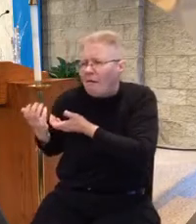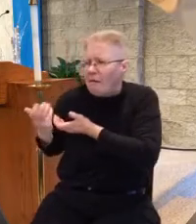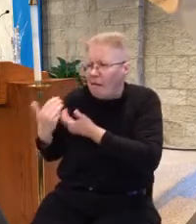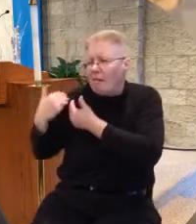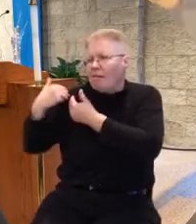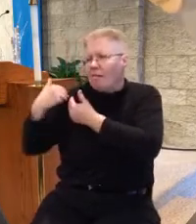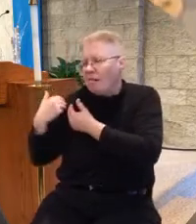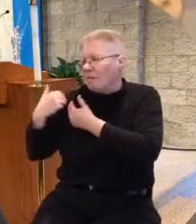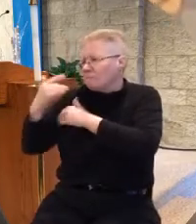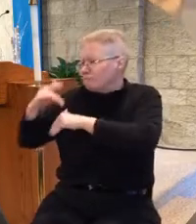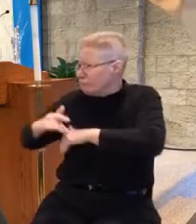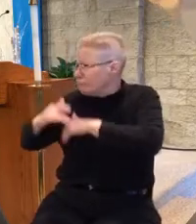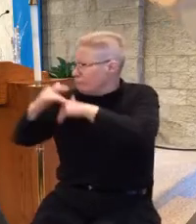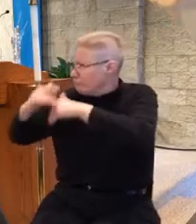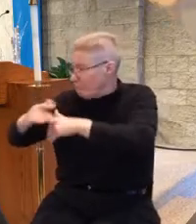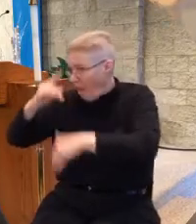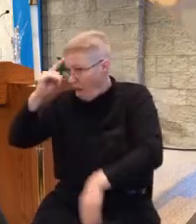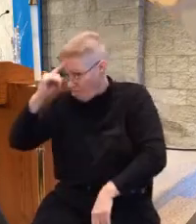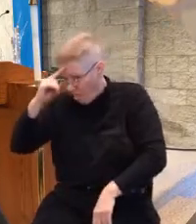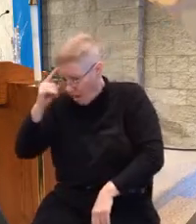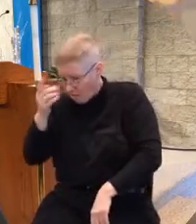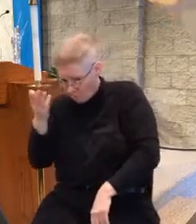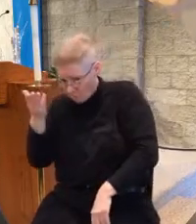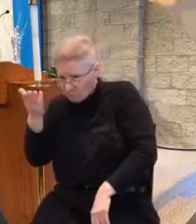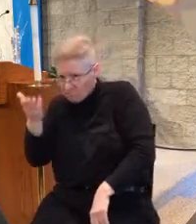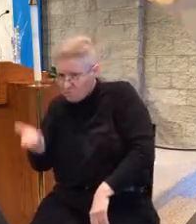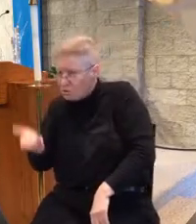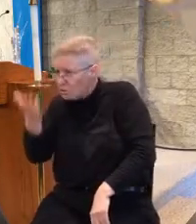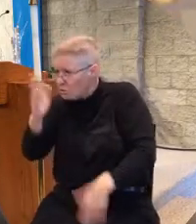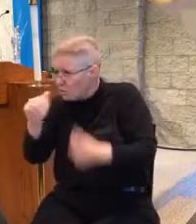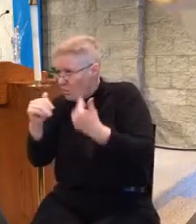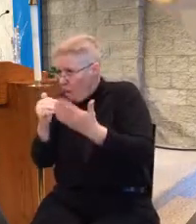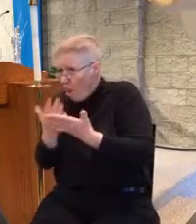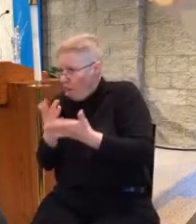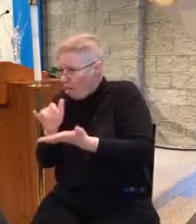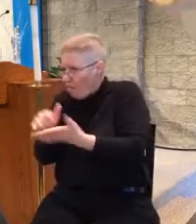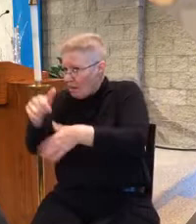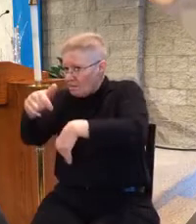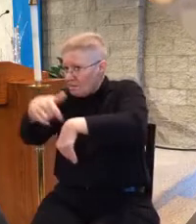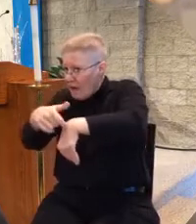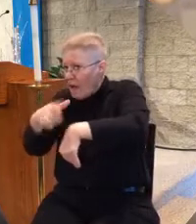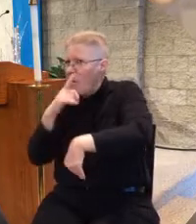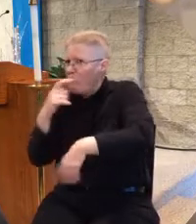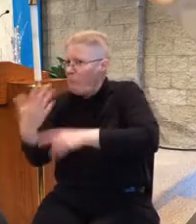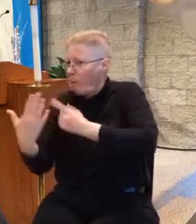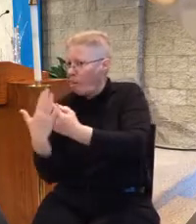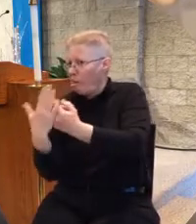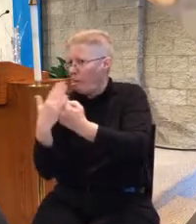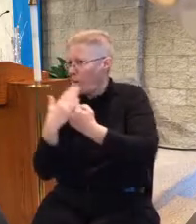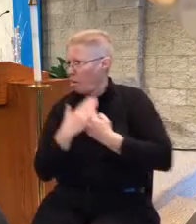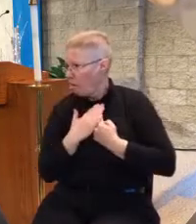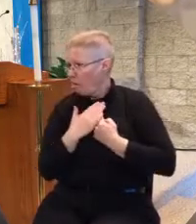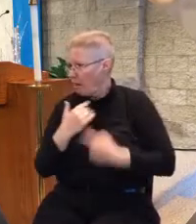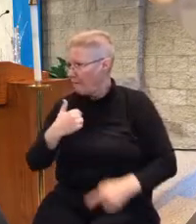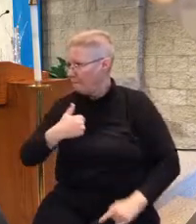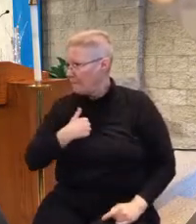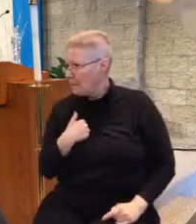I thought it was you all this time who held my spirit down.